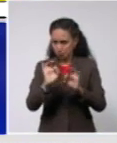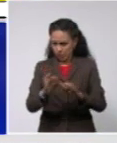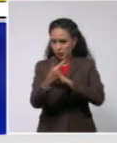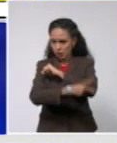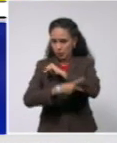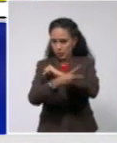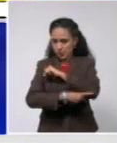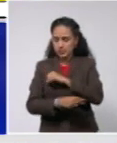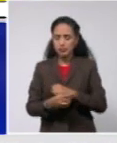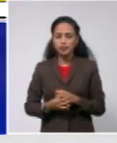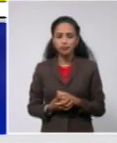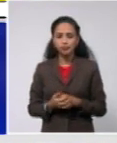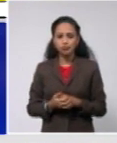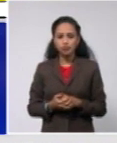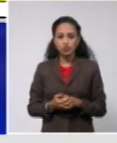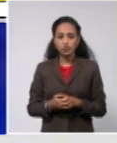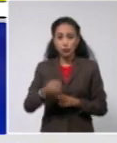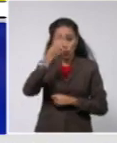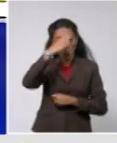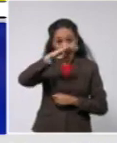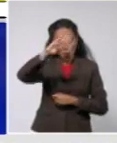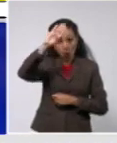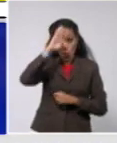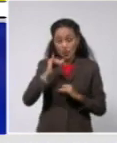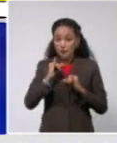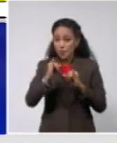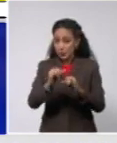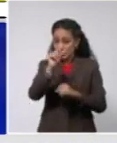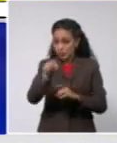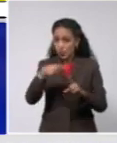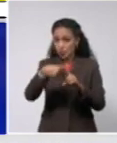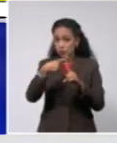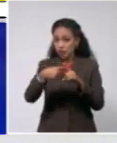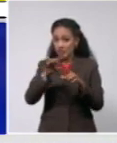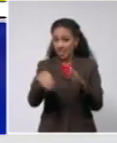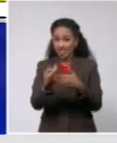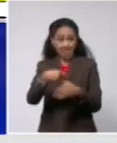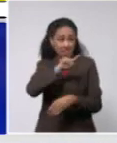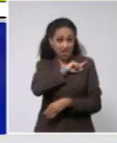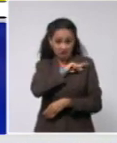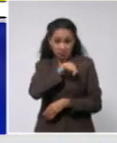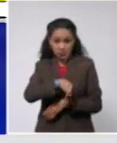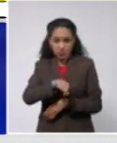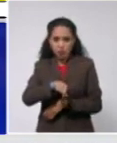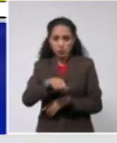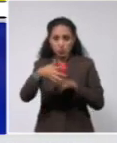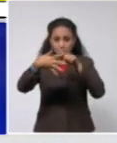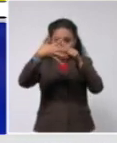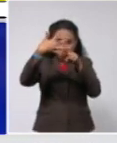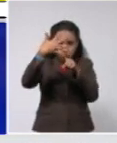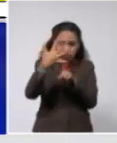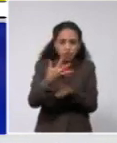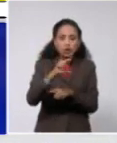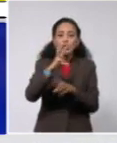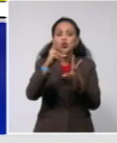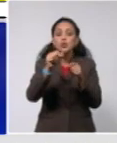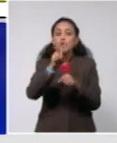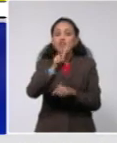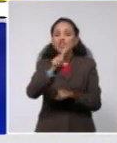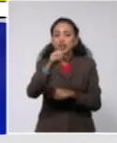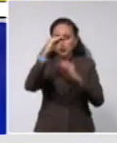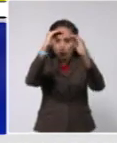with 10.54%, followed by Ecuador with 8.55%,